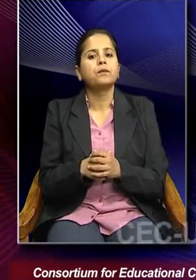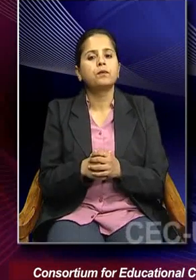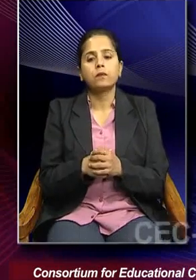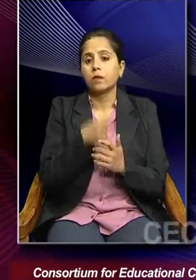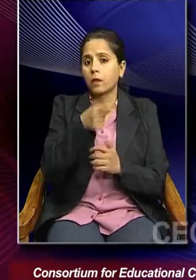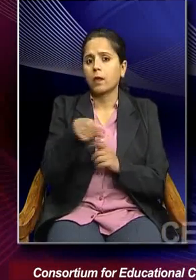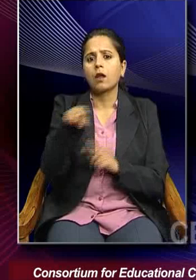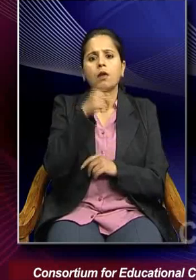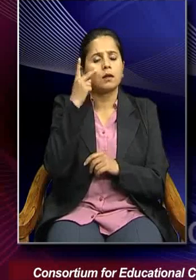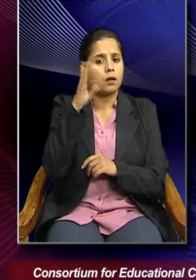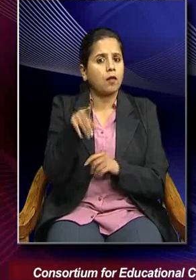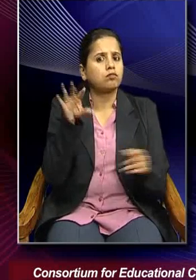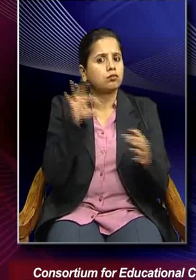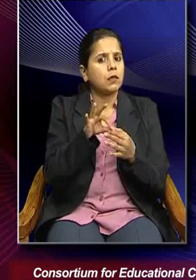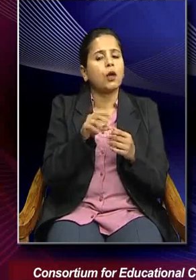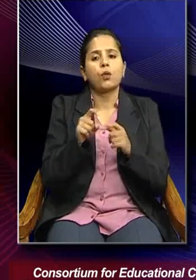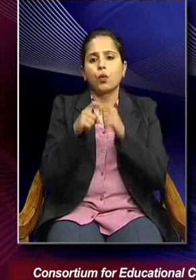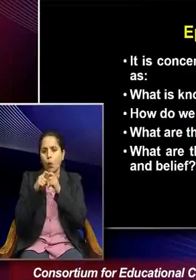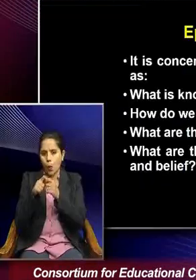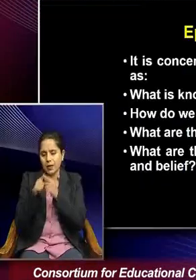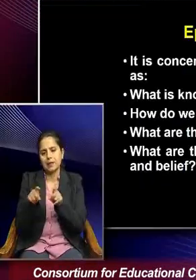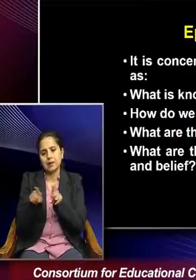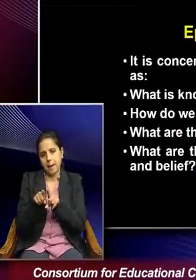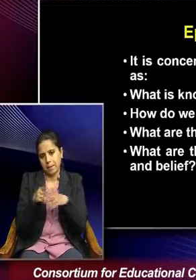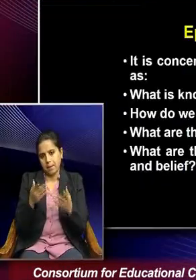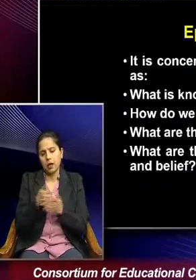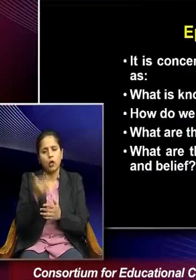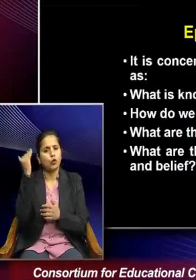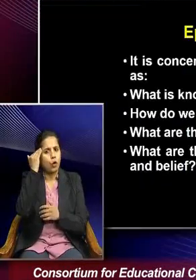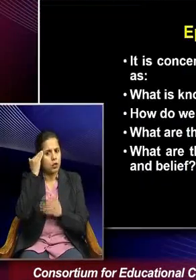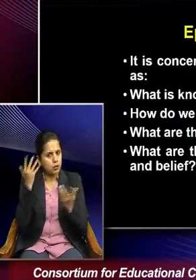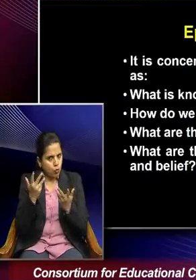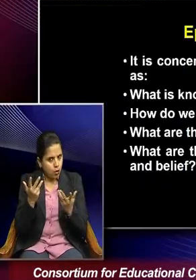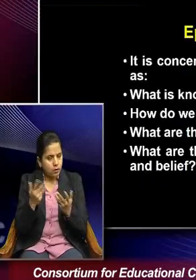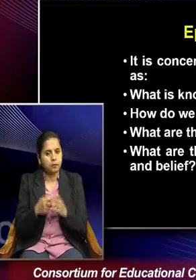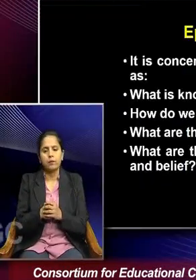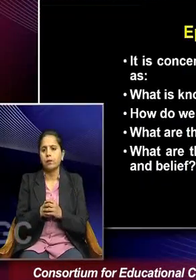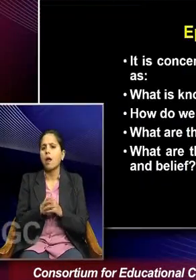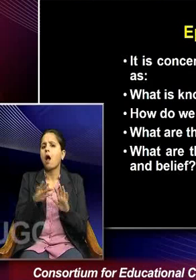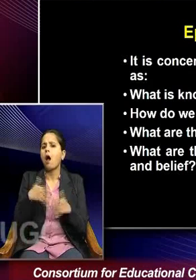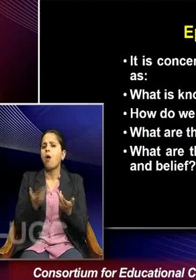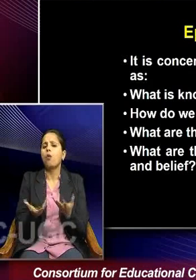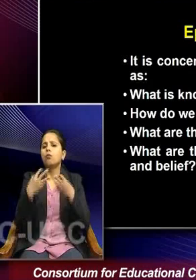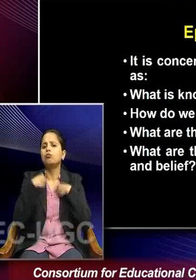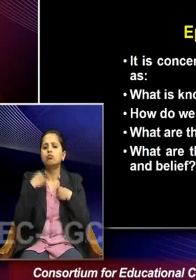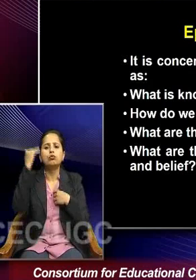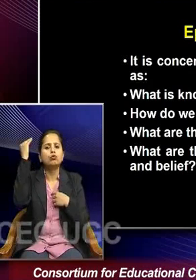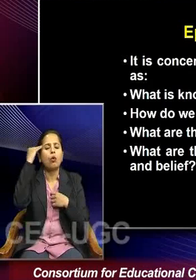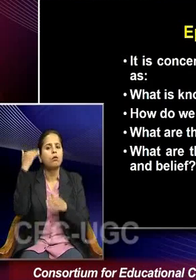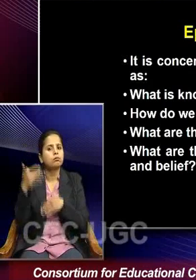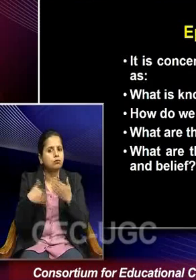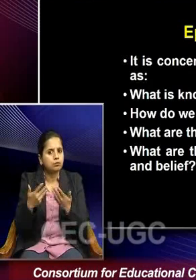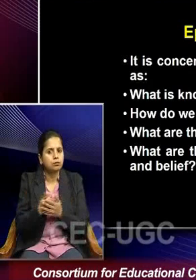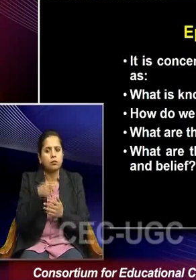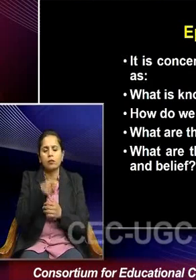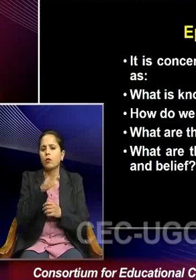It is concerned with questions such as, what is knowledge? How do we acquire knowledge? That means,